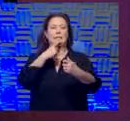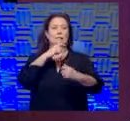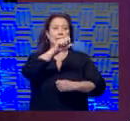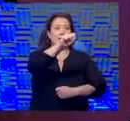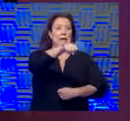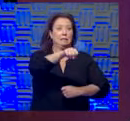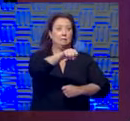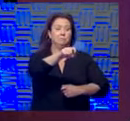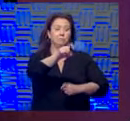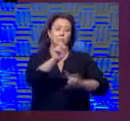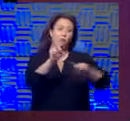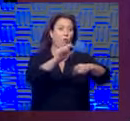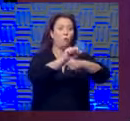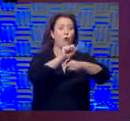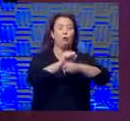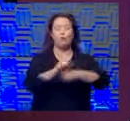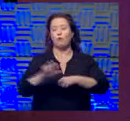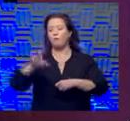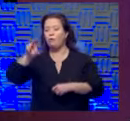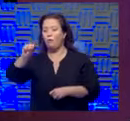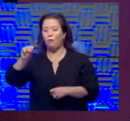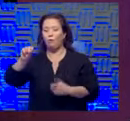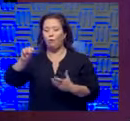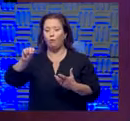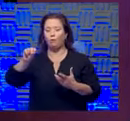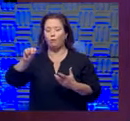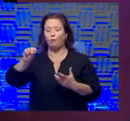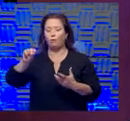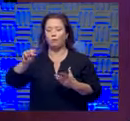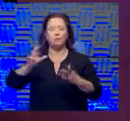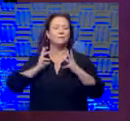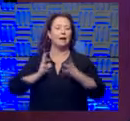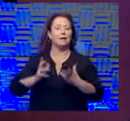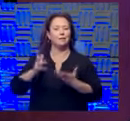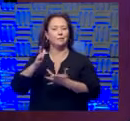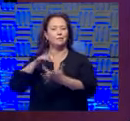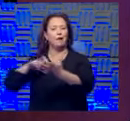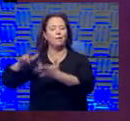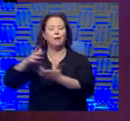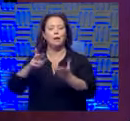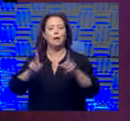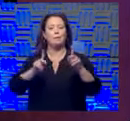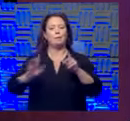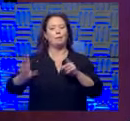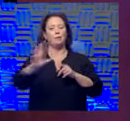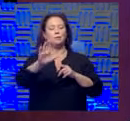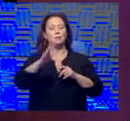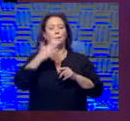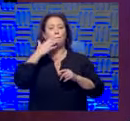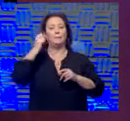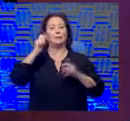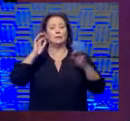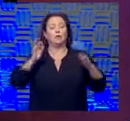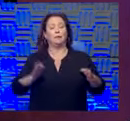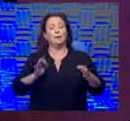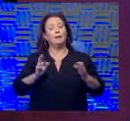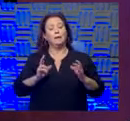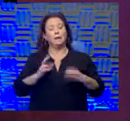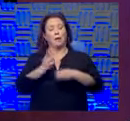you should go to work, and no, or yes, it's fine to travel. I think people have to use their best judgment and apply the